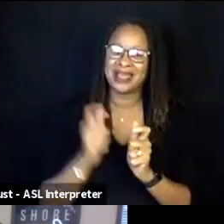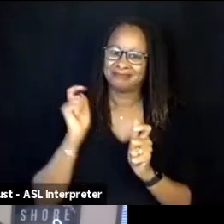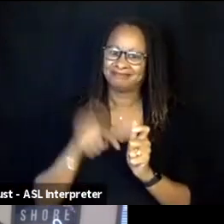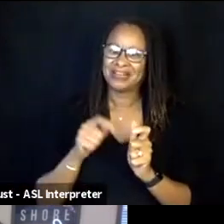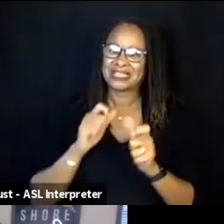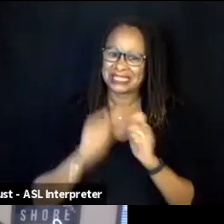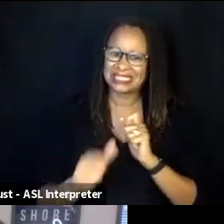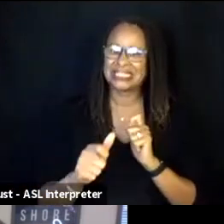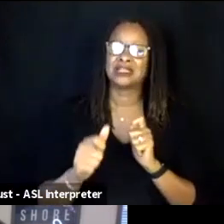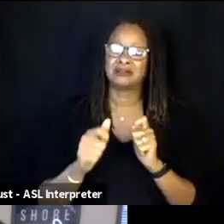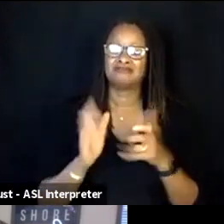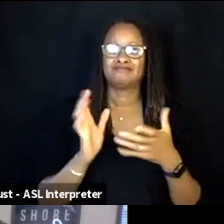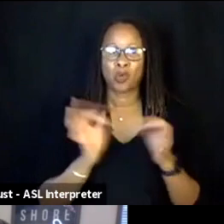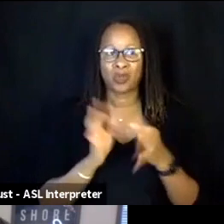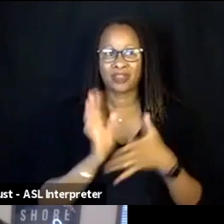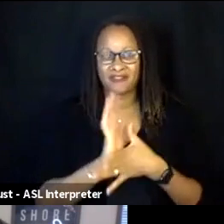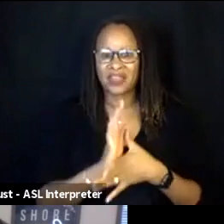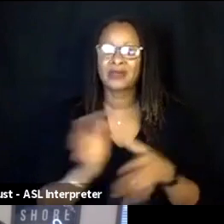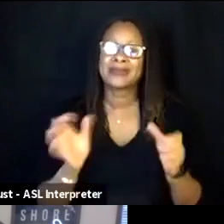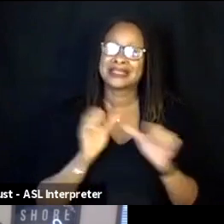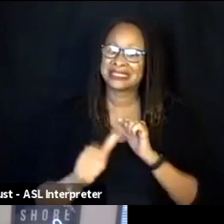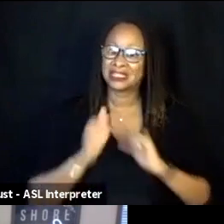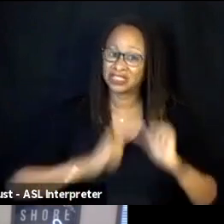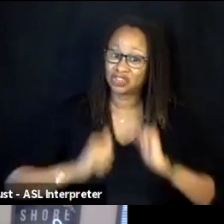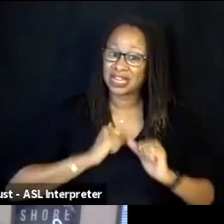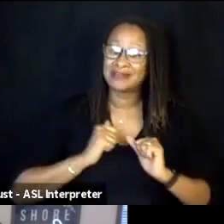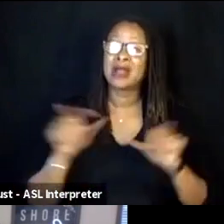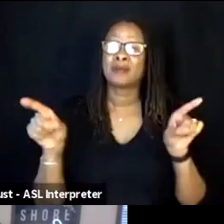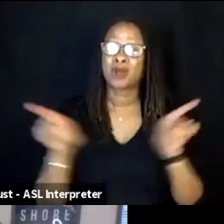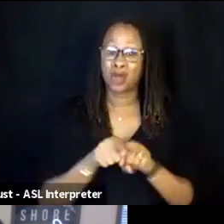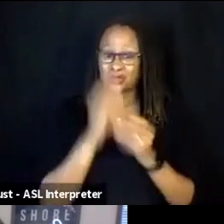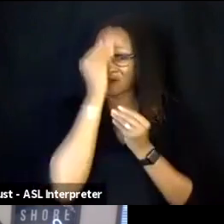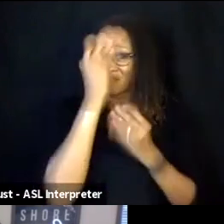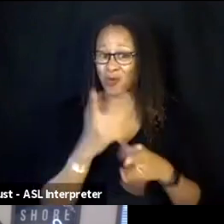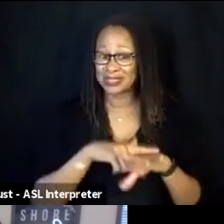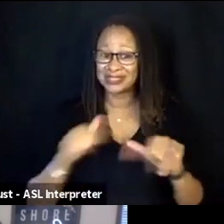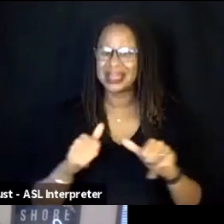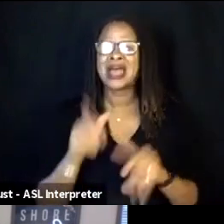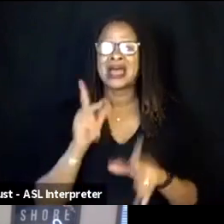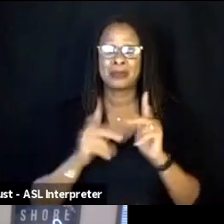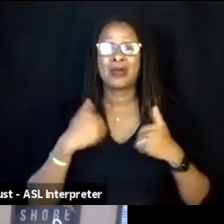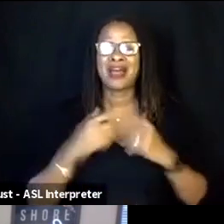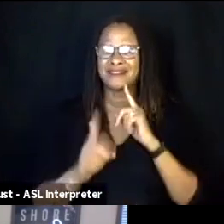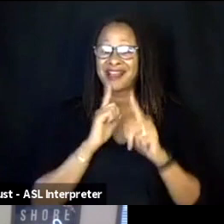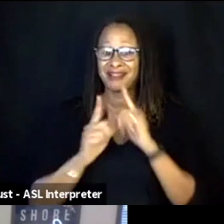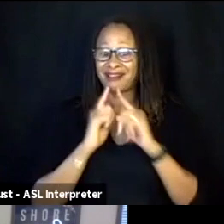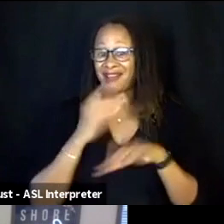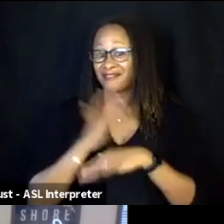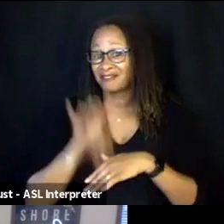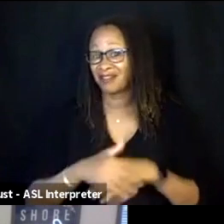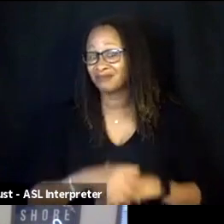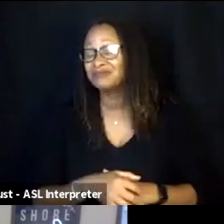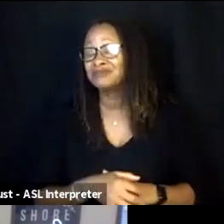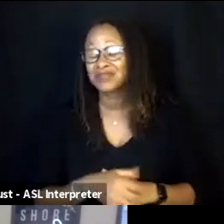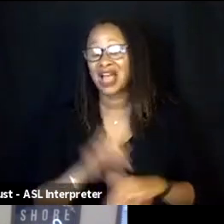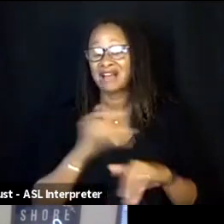still cinematic, but informative, and something that people can hopefully have a dialogue afterwards. So